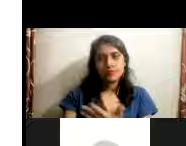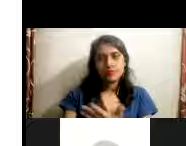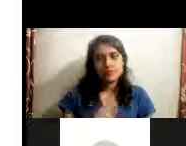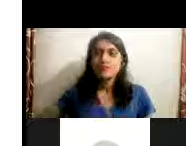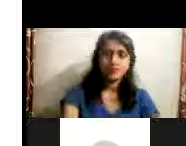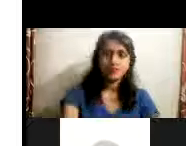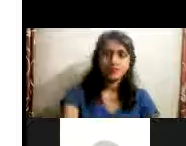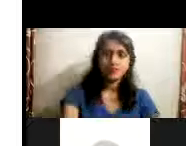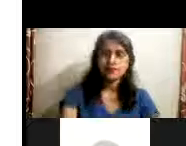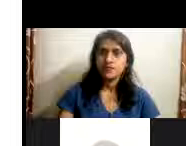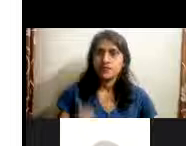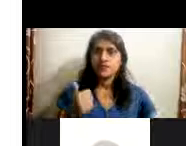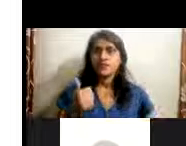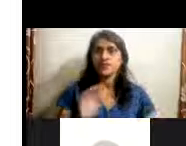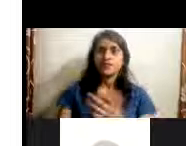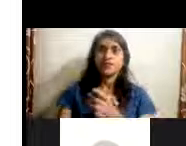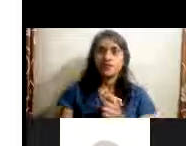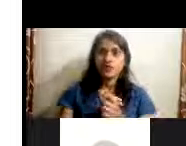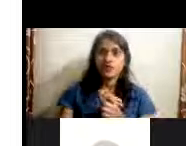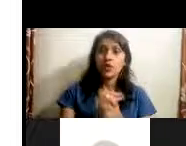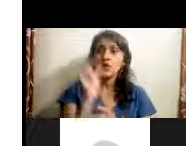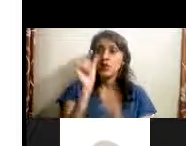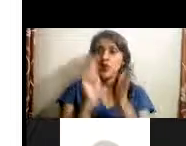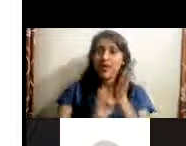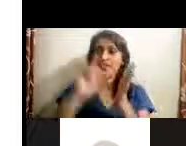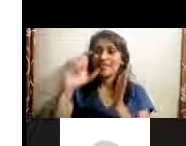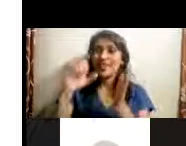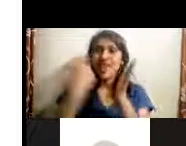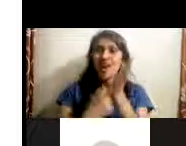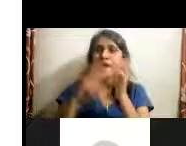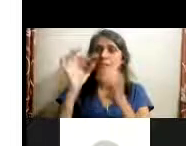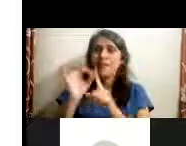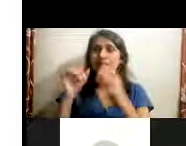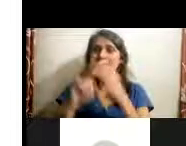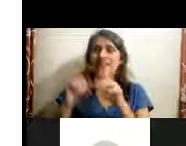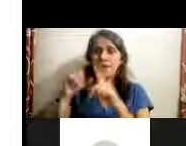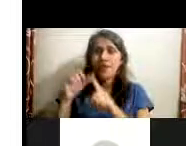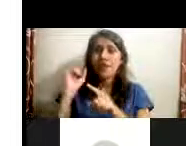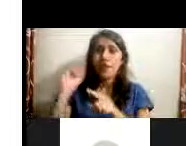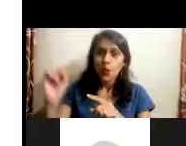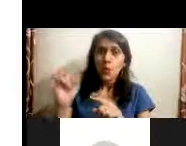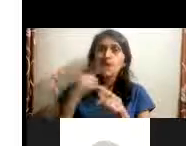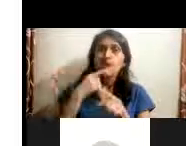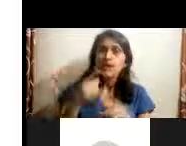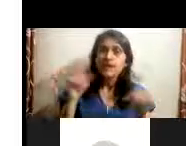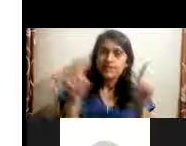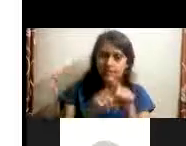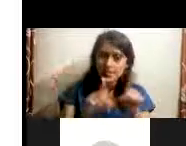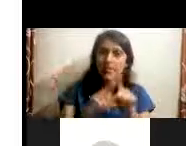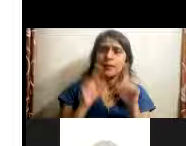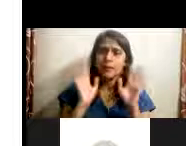we have the UNCRPD, United Nations Convention on the Rights of Persons with Disabilities. So a lot of international instruments are